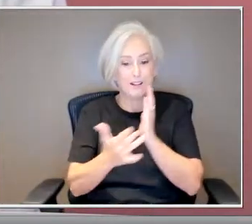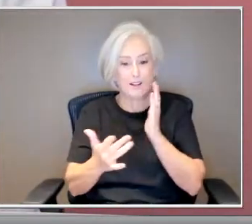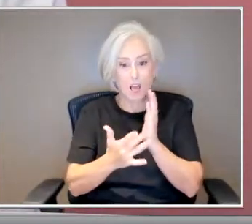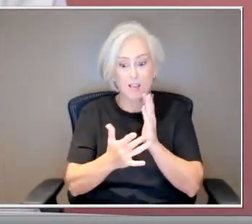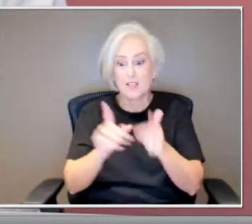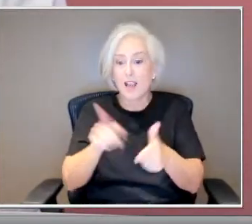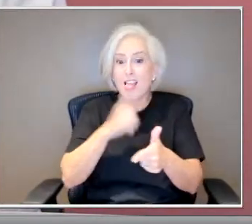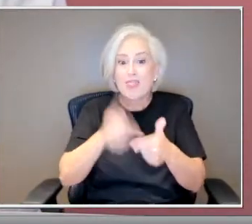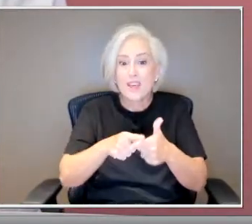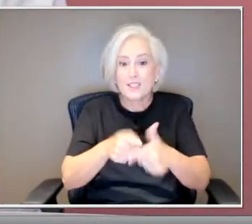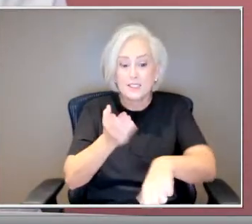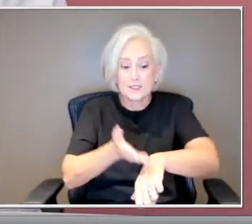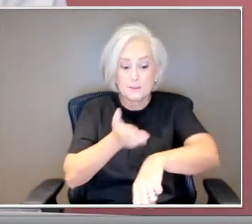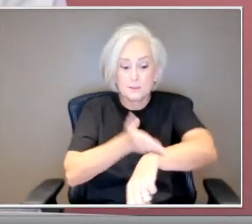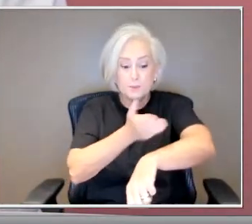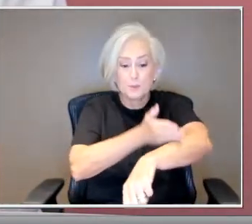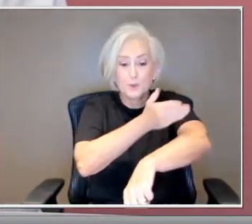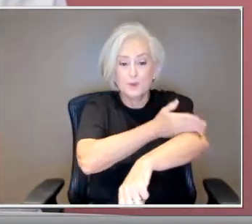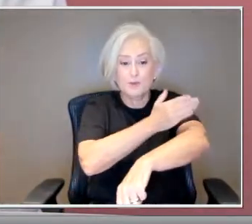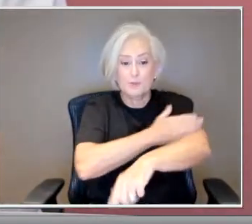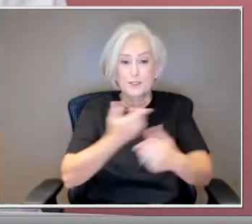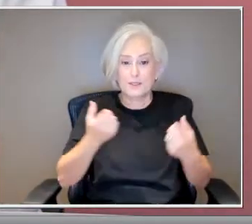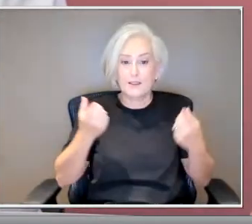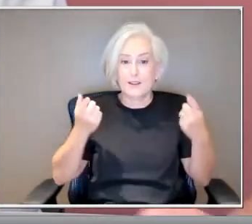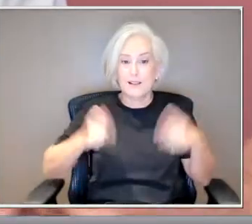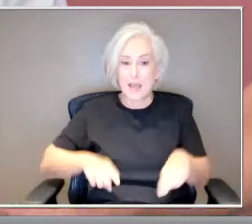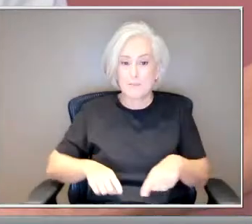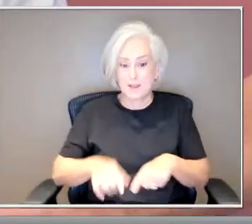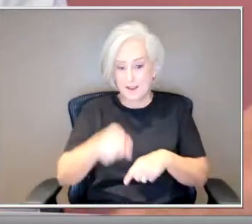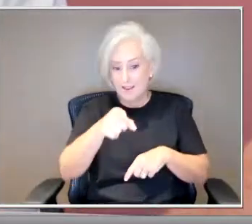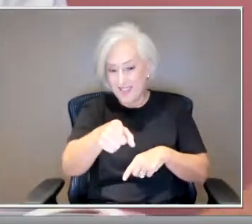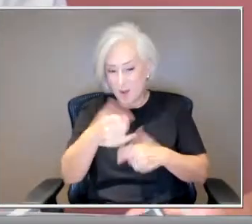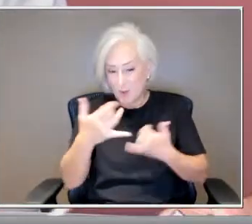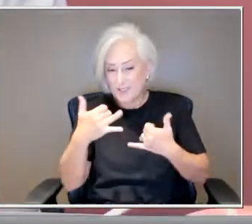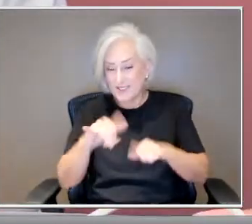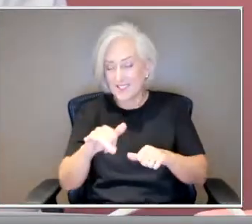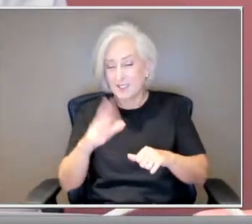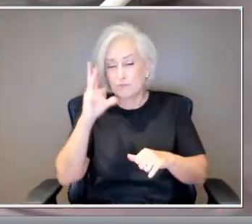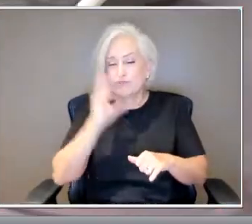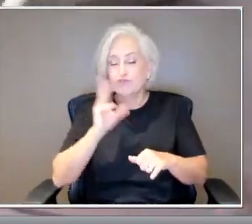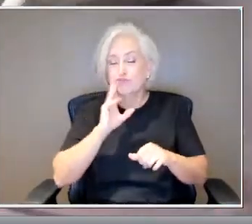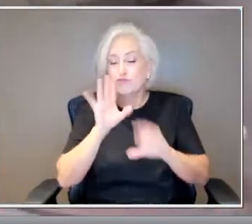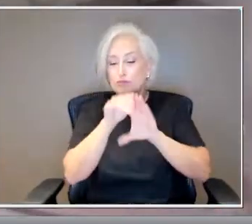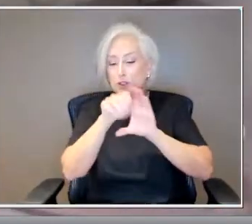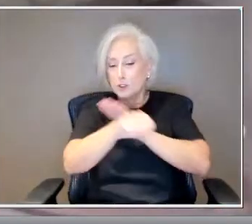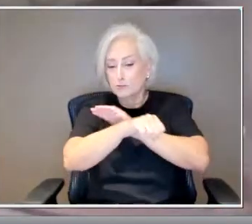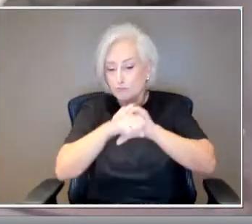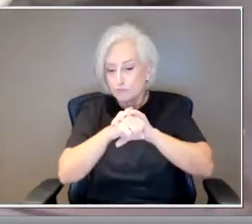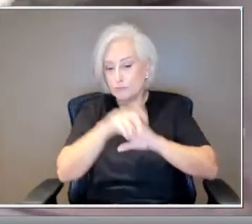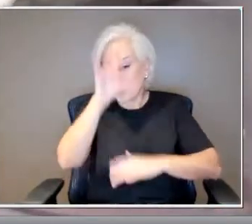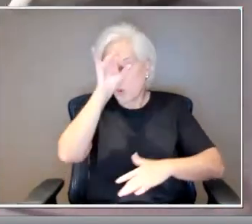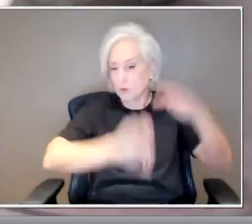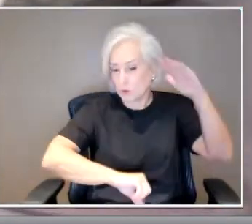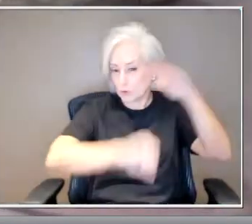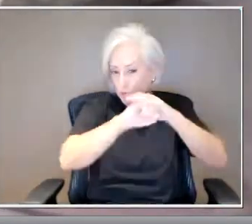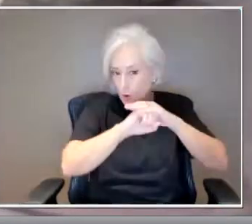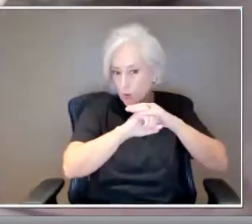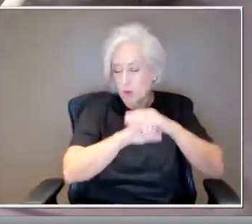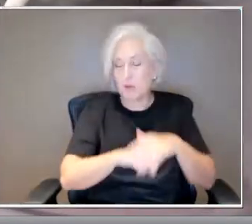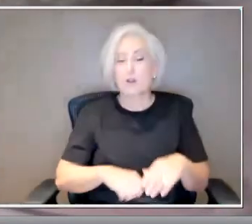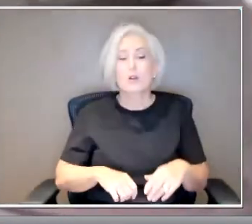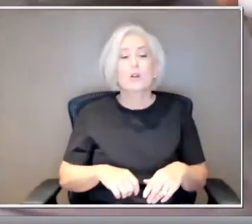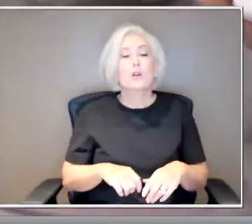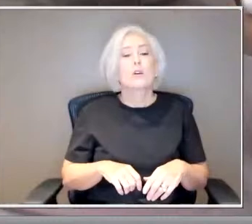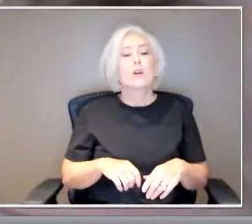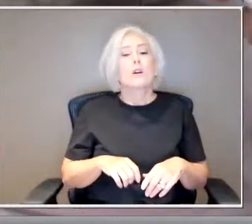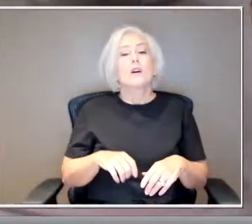is, this still had issues with significant stroke and thrombosis. And so you're moving through this. There's a pump in the intermediary stage that